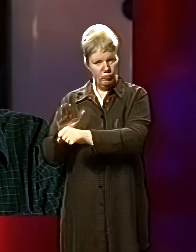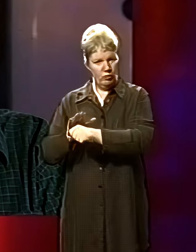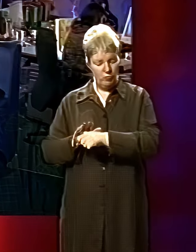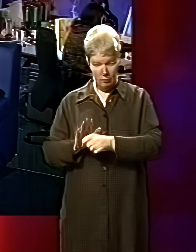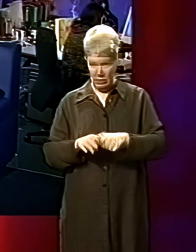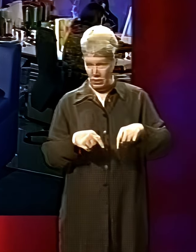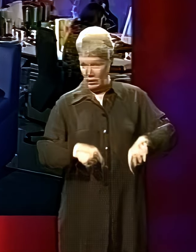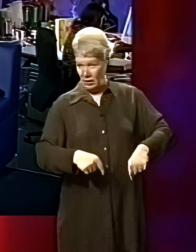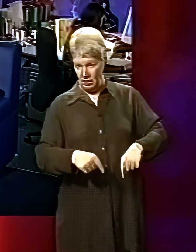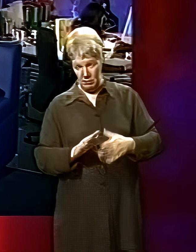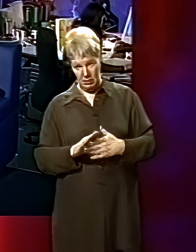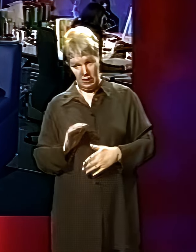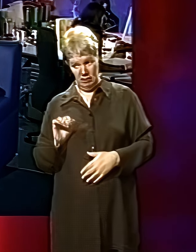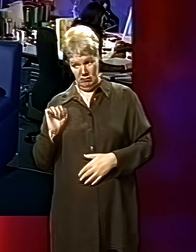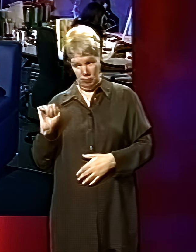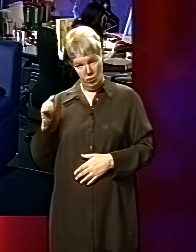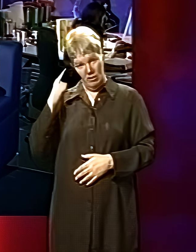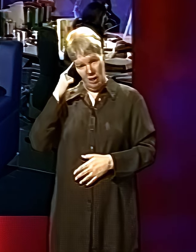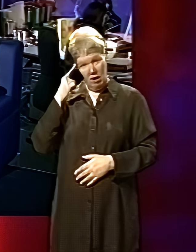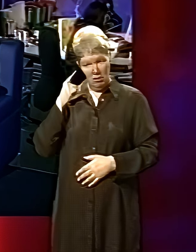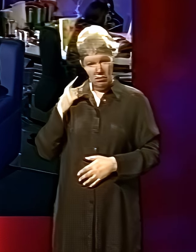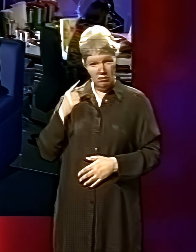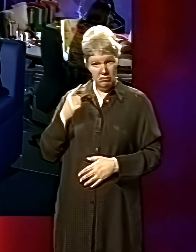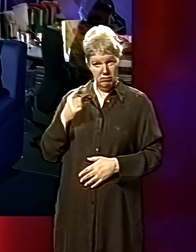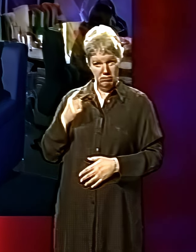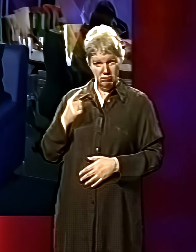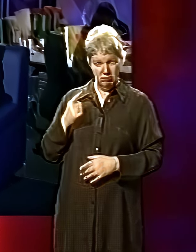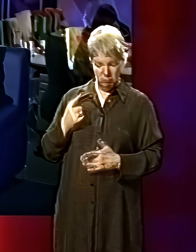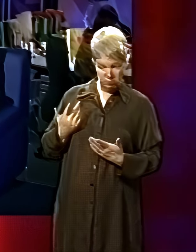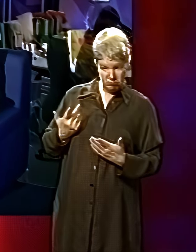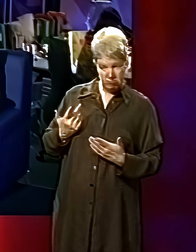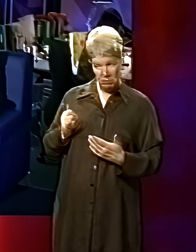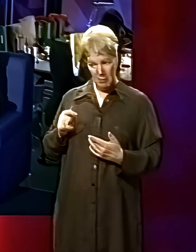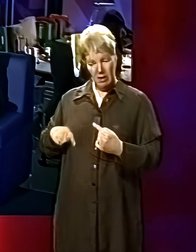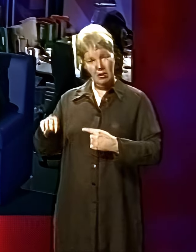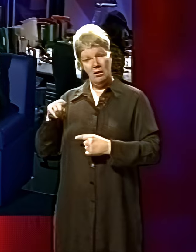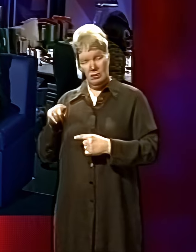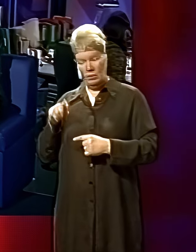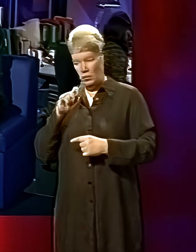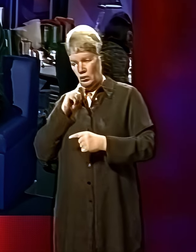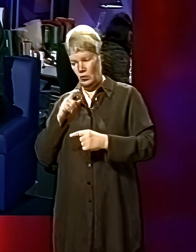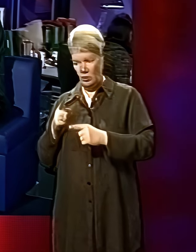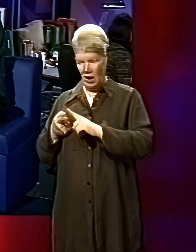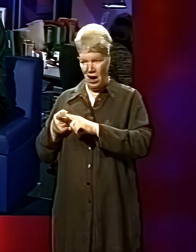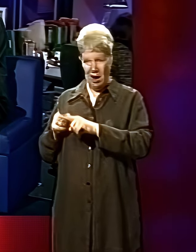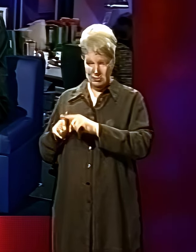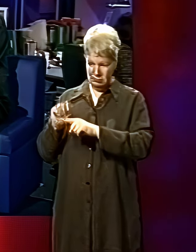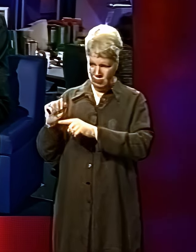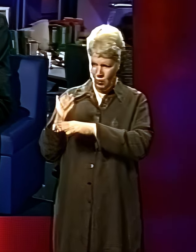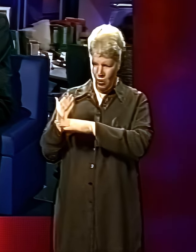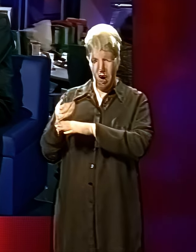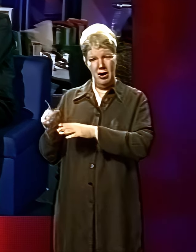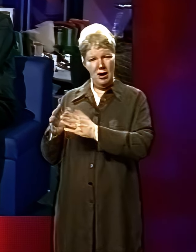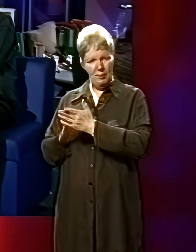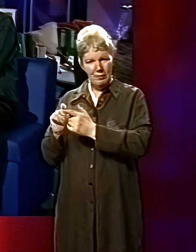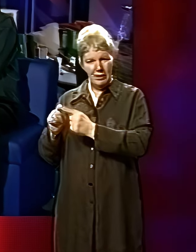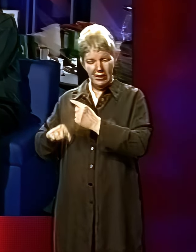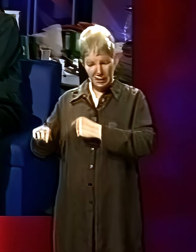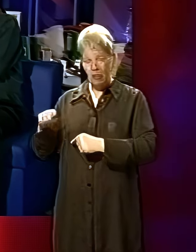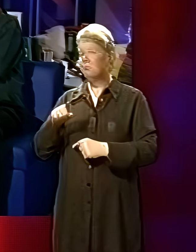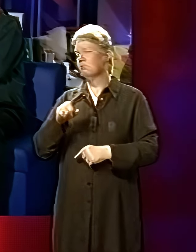your former friends and colleagues in the House of Commons should be getting their teeth into? Brighthouse had to leave France in the 1990s. Places